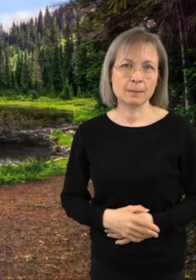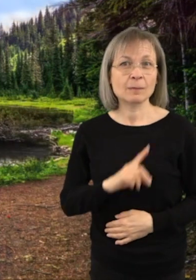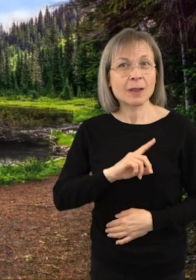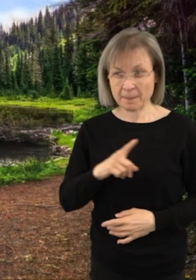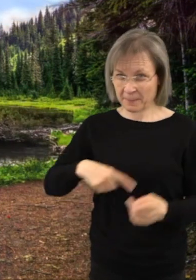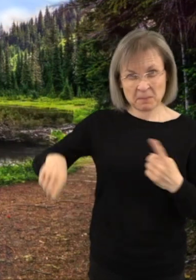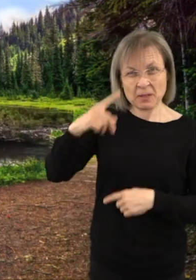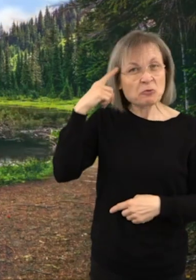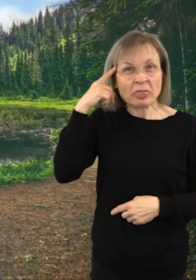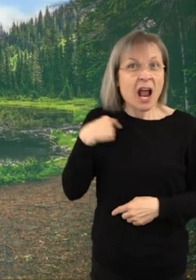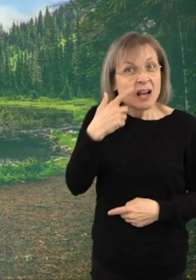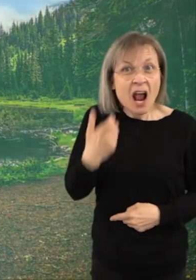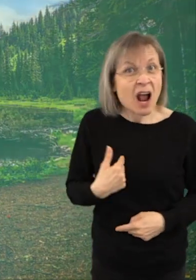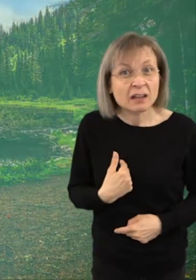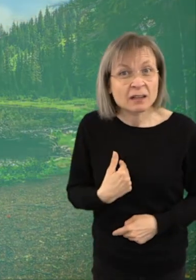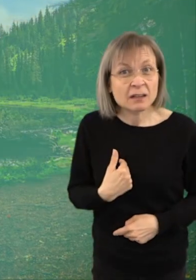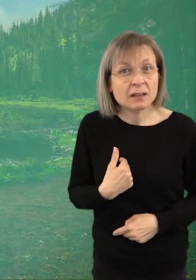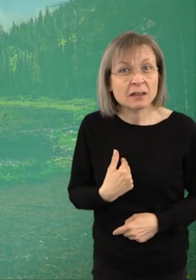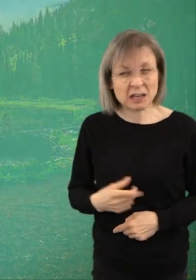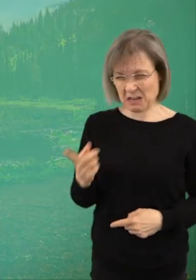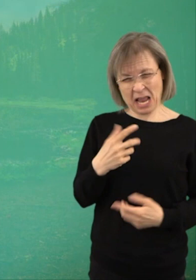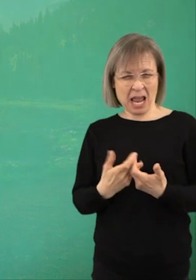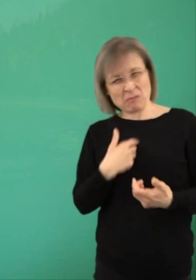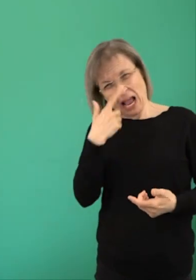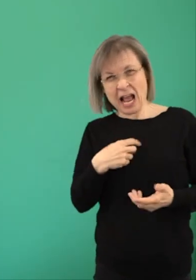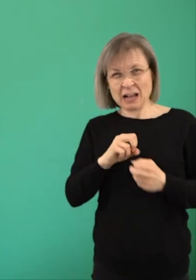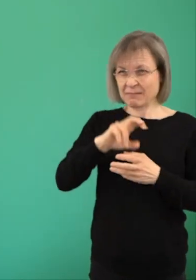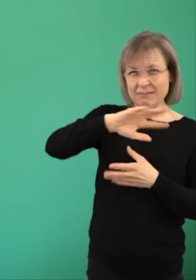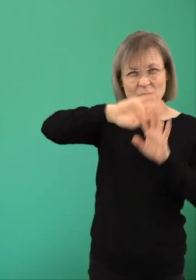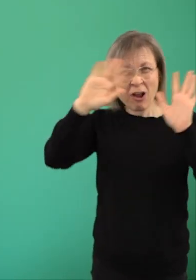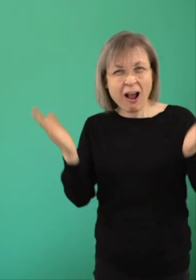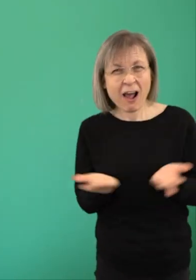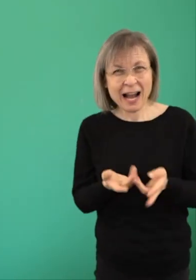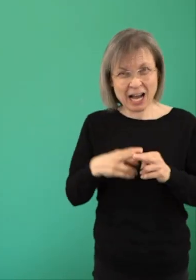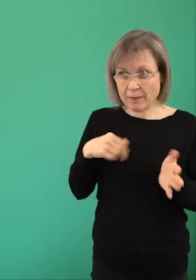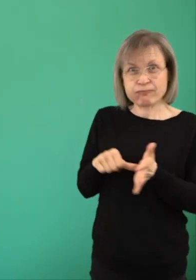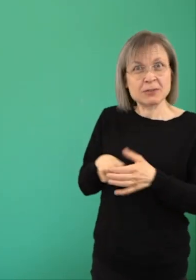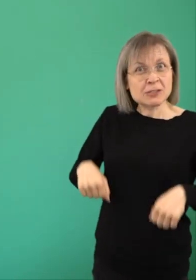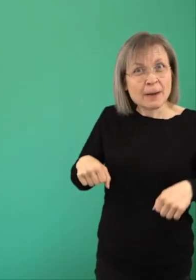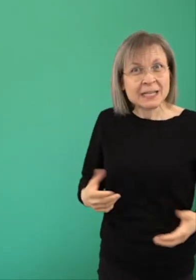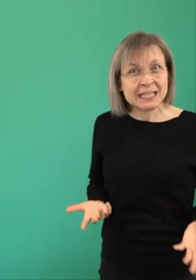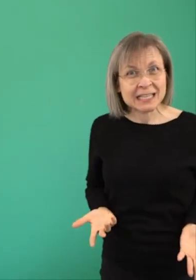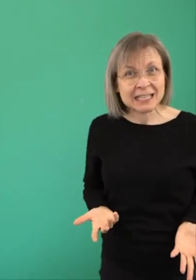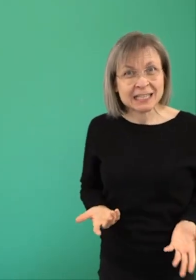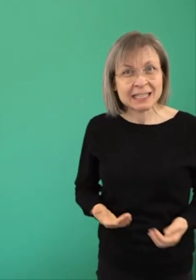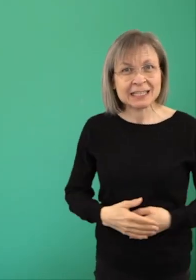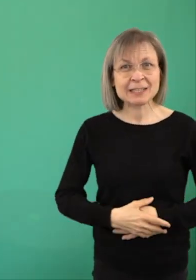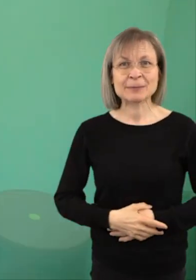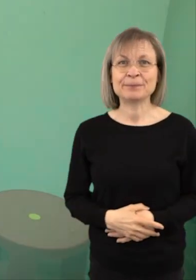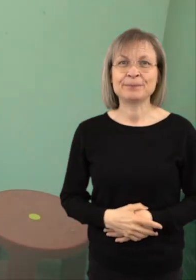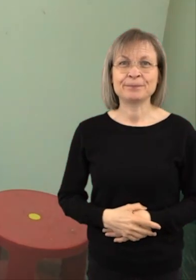People just don't think I can. How can I travel the world when people travel Shopping is quite a challenge.